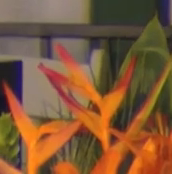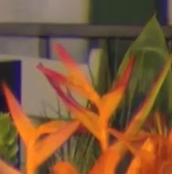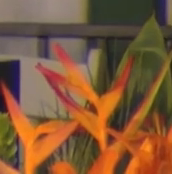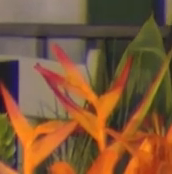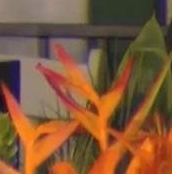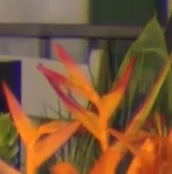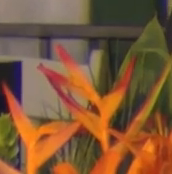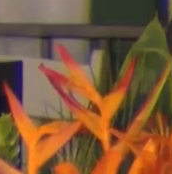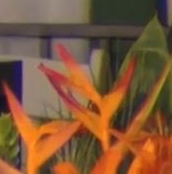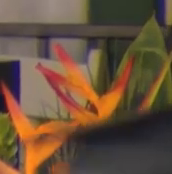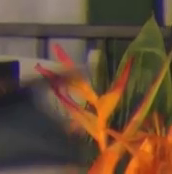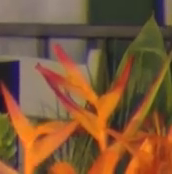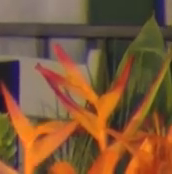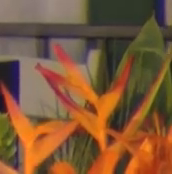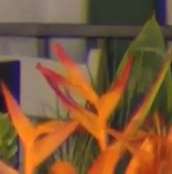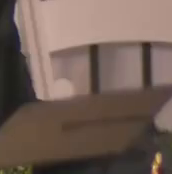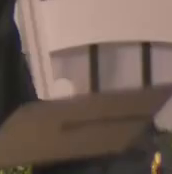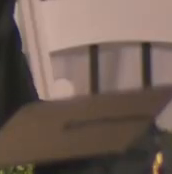Gianni Cheyenne Howell.